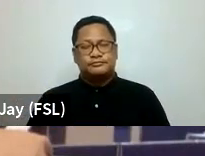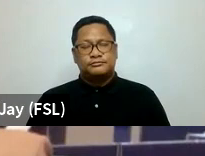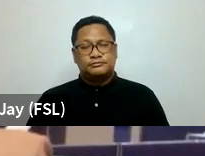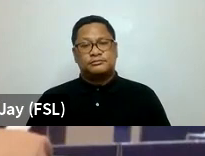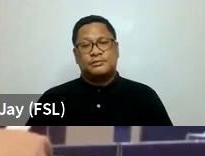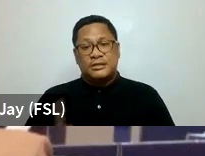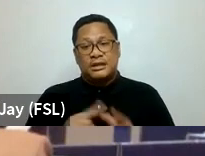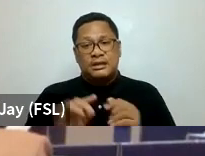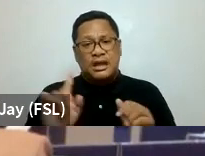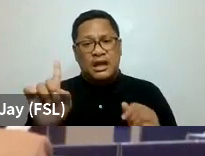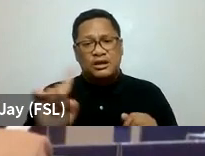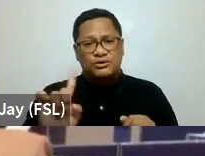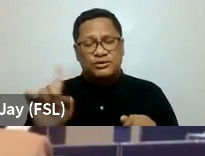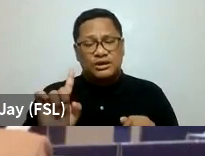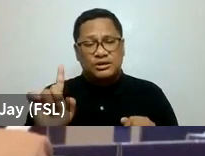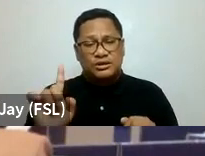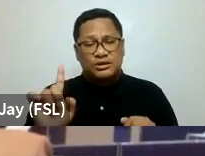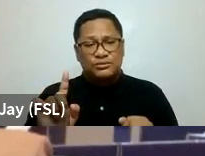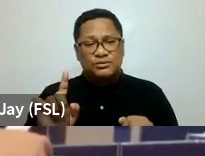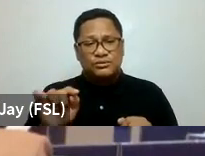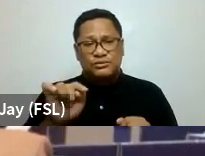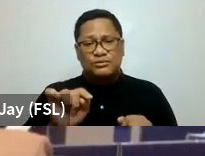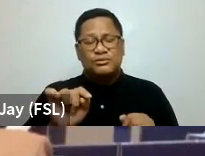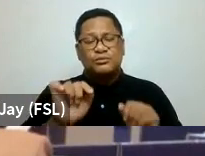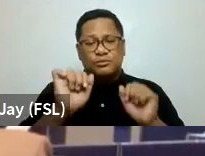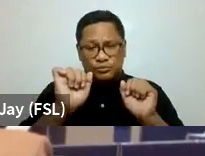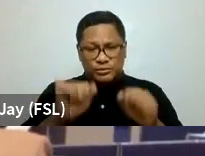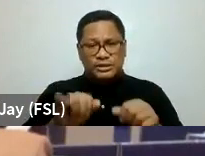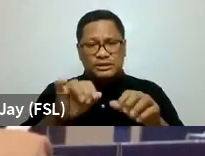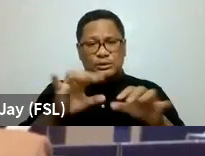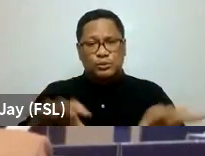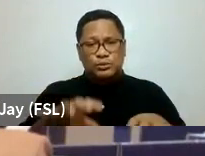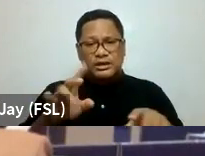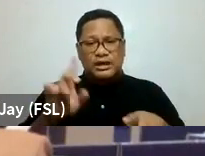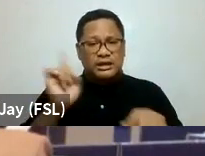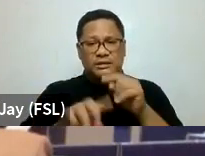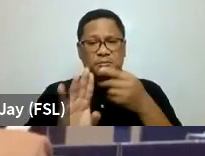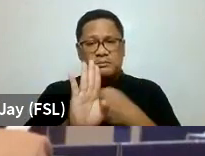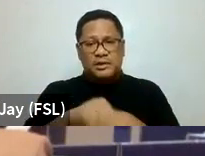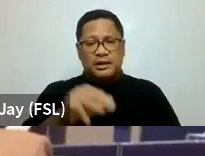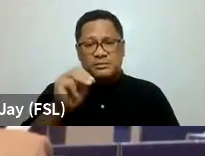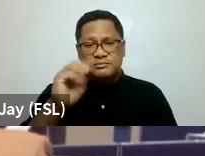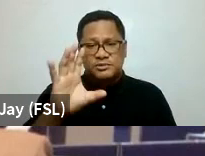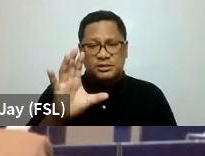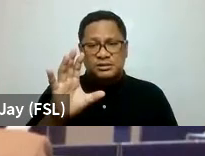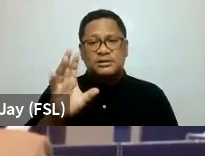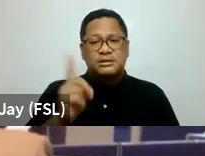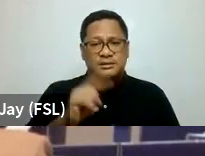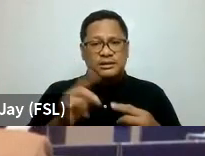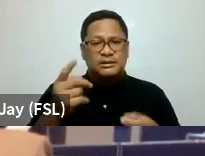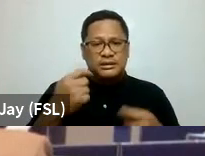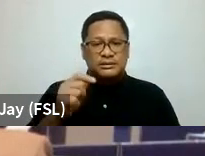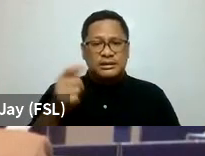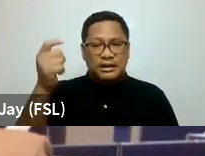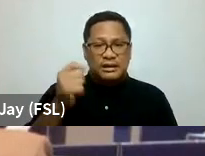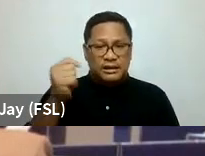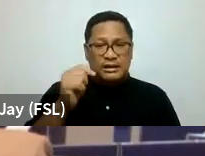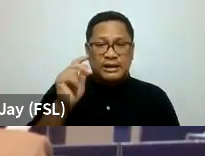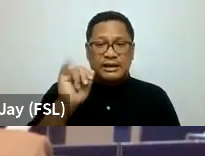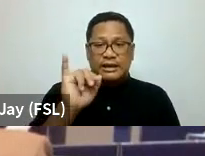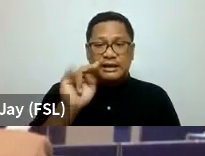hanap buhay ko? Hindi na ako makabalik sa Miriam College. I tried insurance. Okay, sa Philam